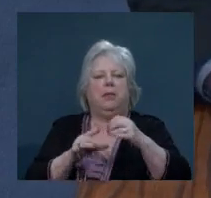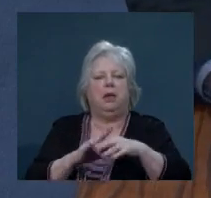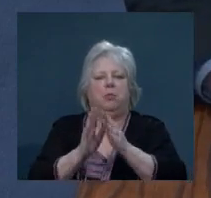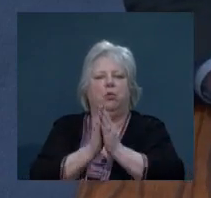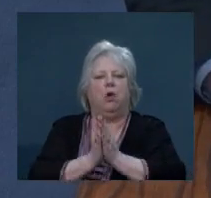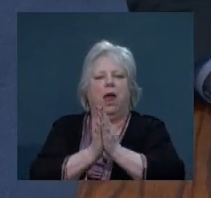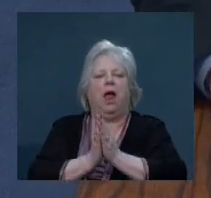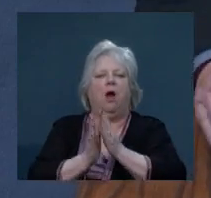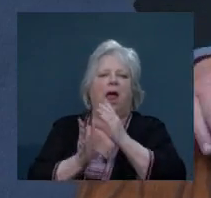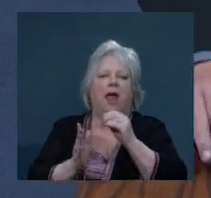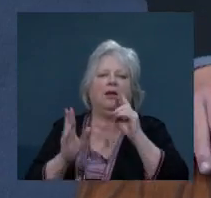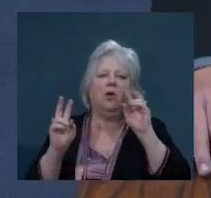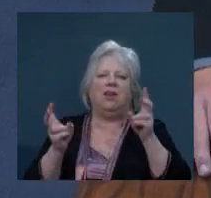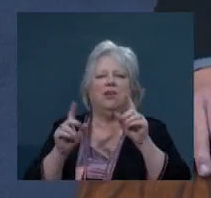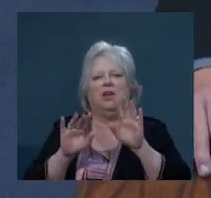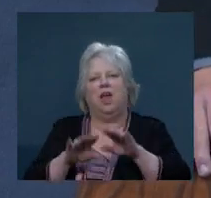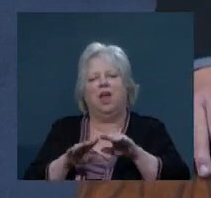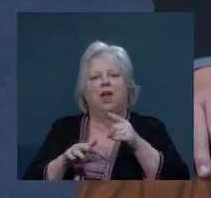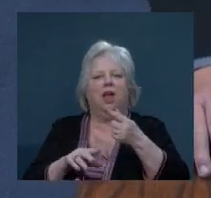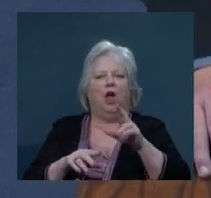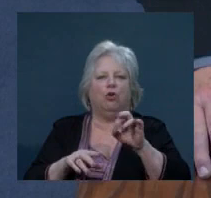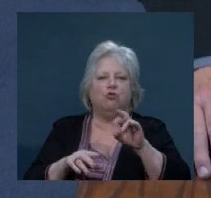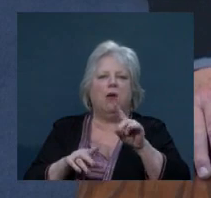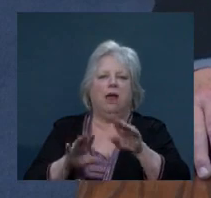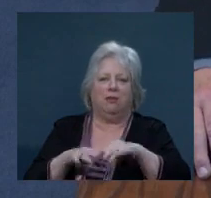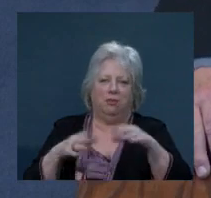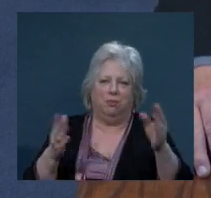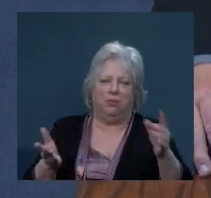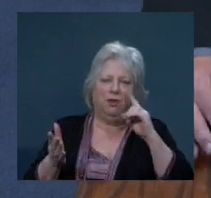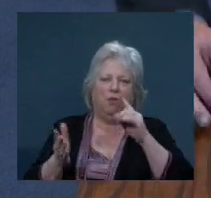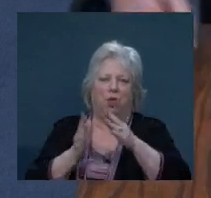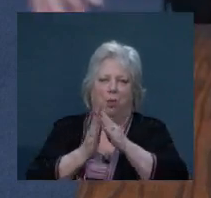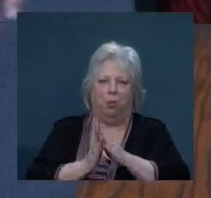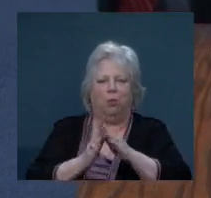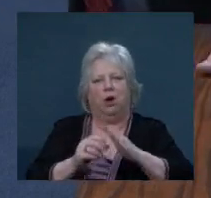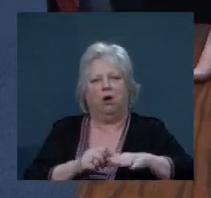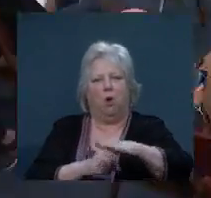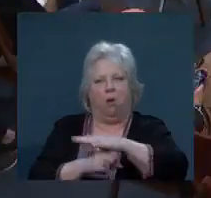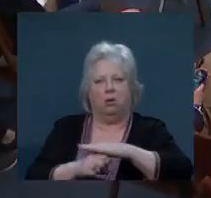grand opening Yes, of the sir. prayer garden. And yes, we did allow her to do that.